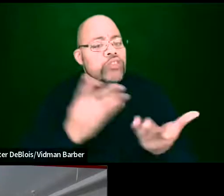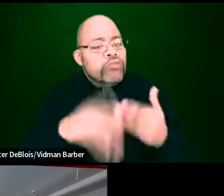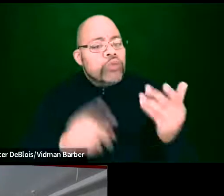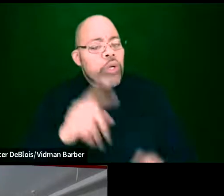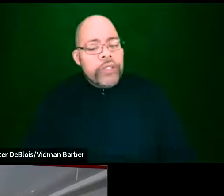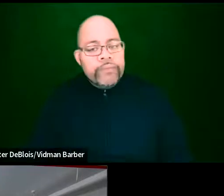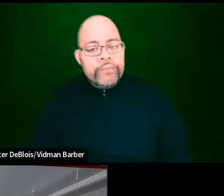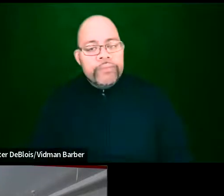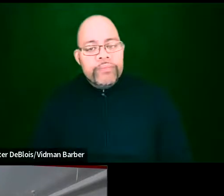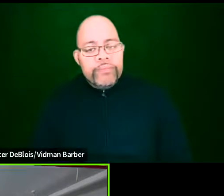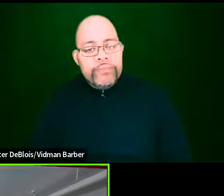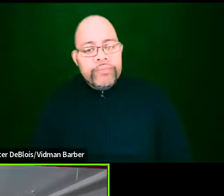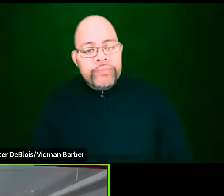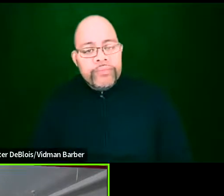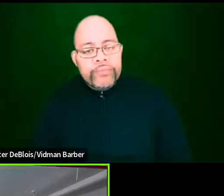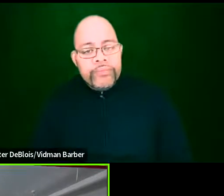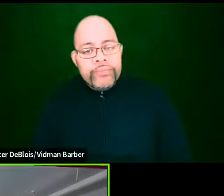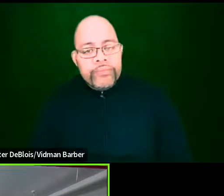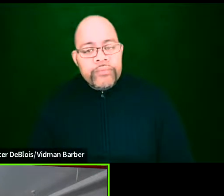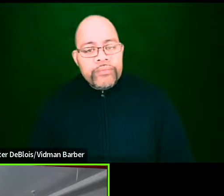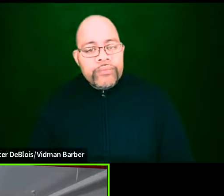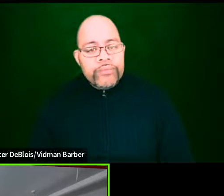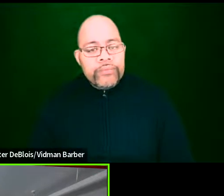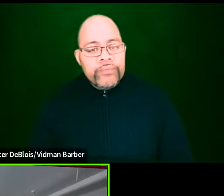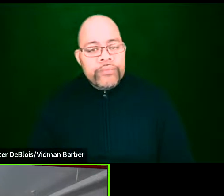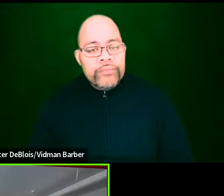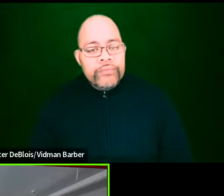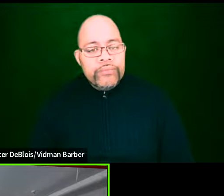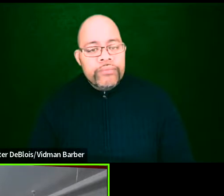that go?